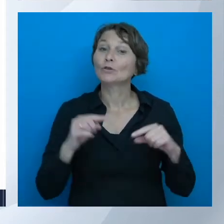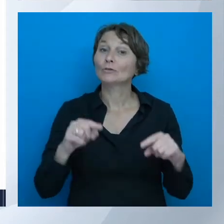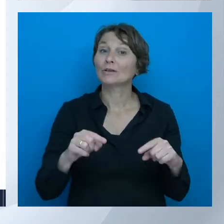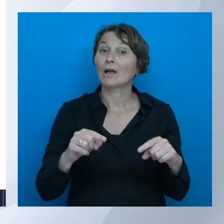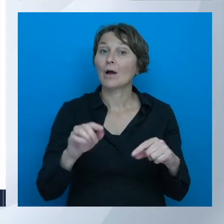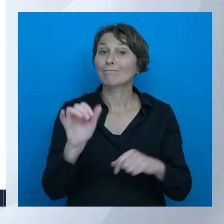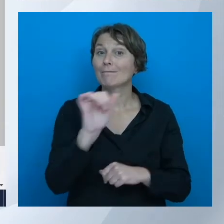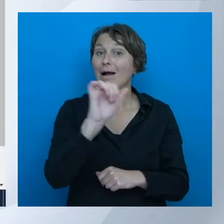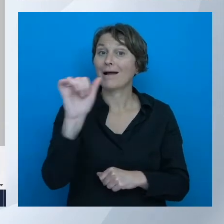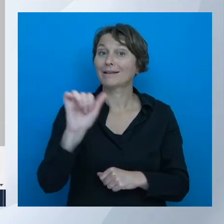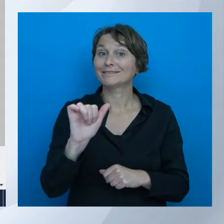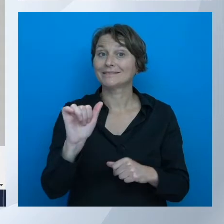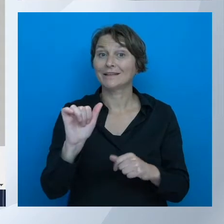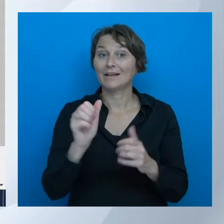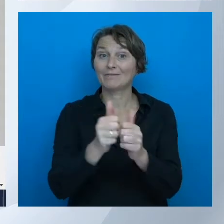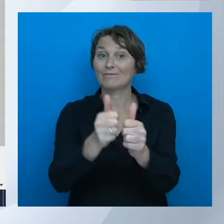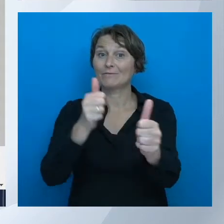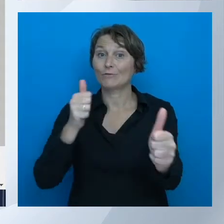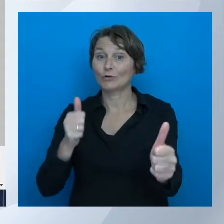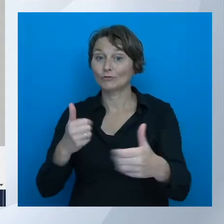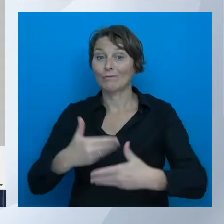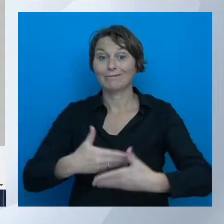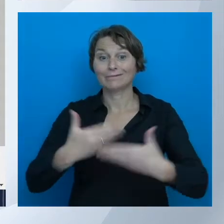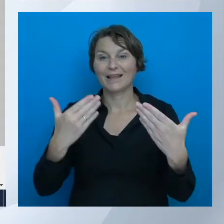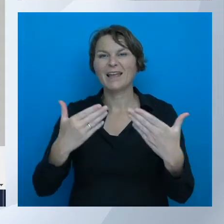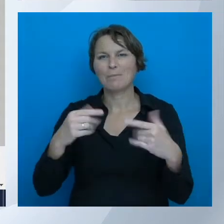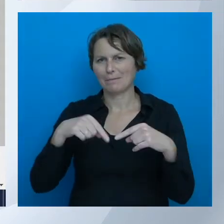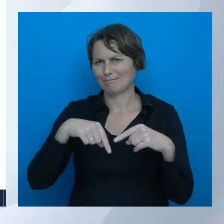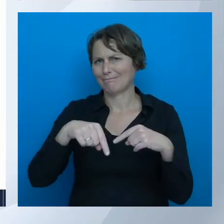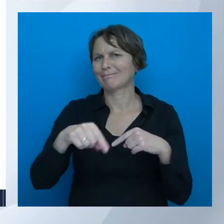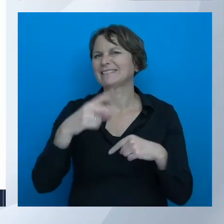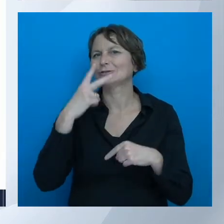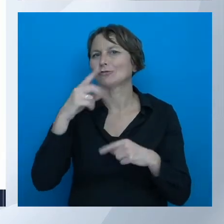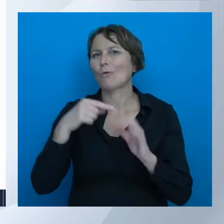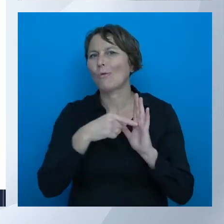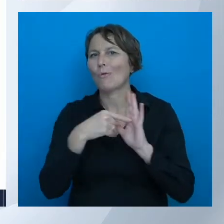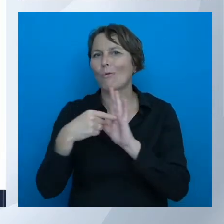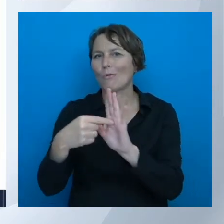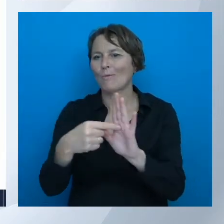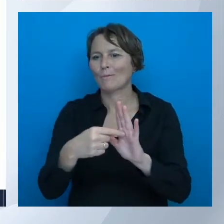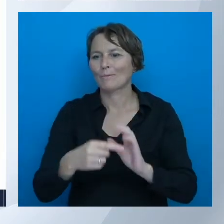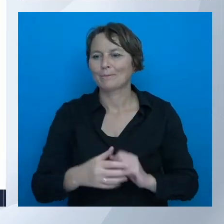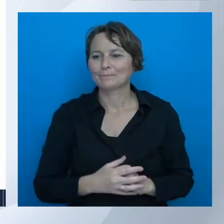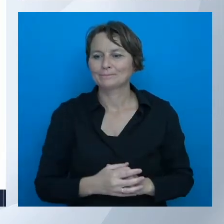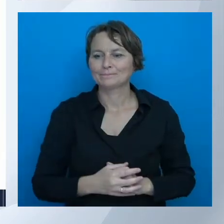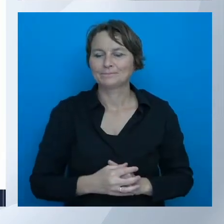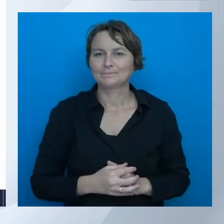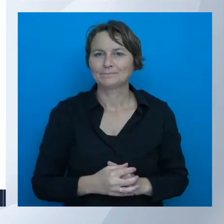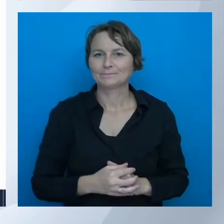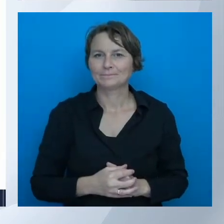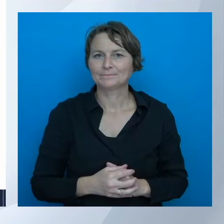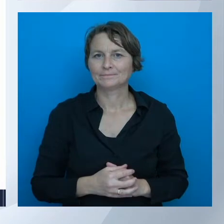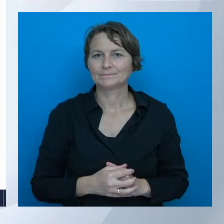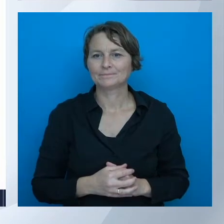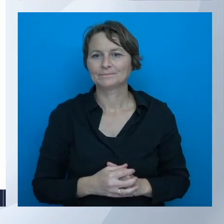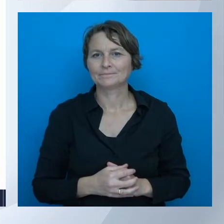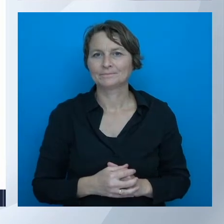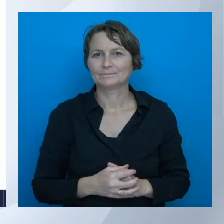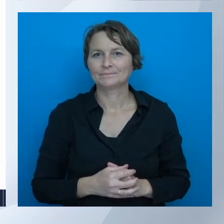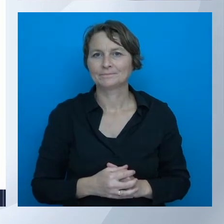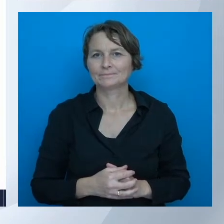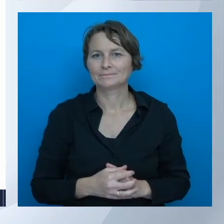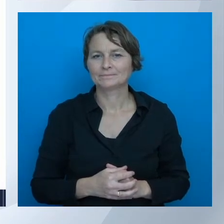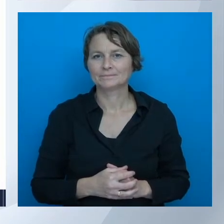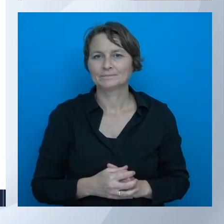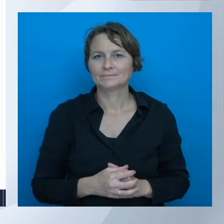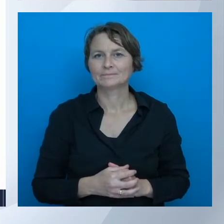should show my content. Now we can wait for that, but we'll just move on because, well, you can imagine this is probably